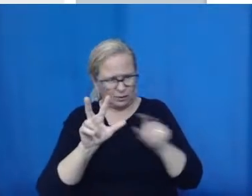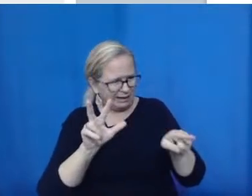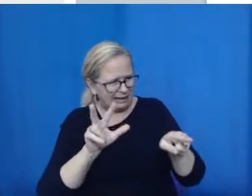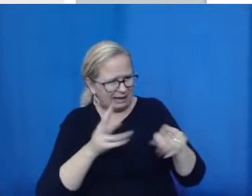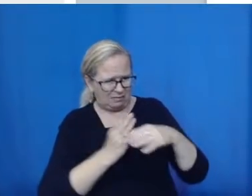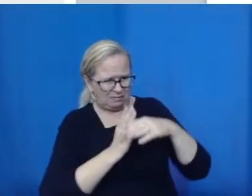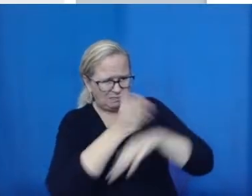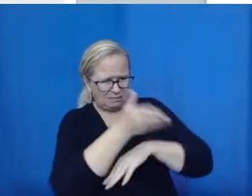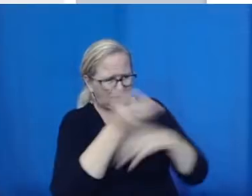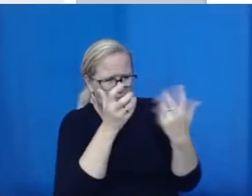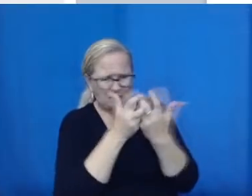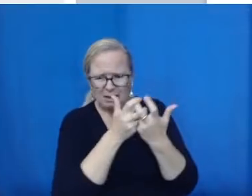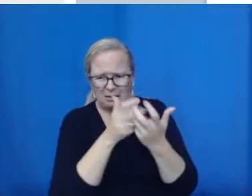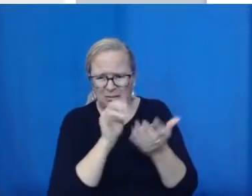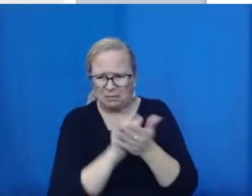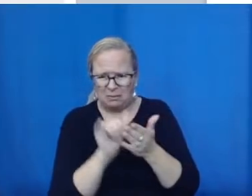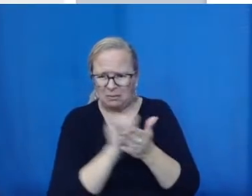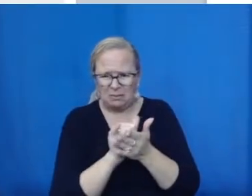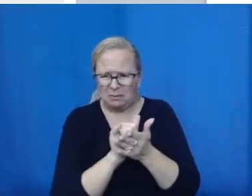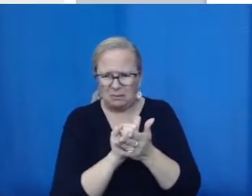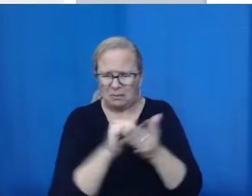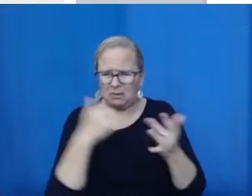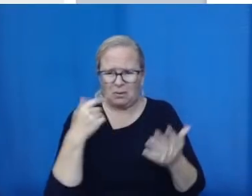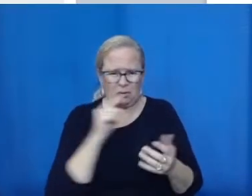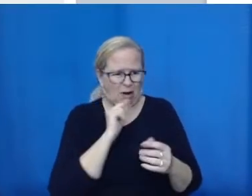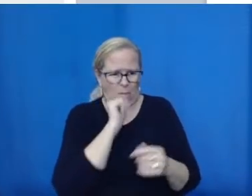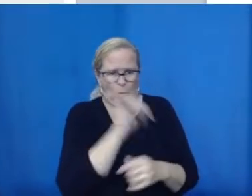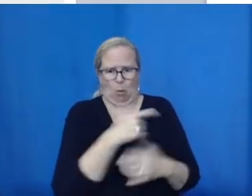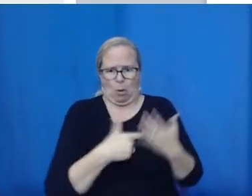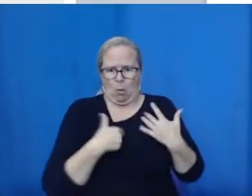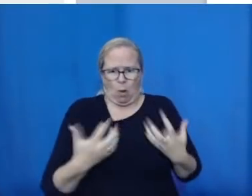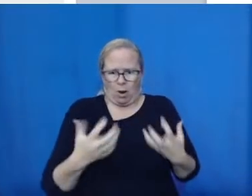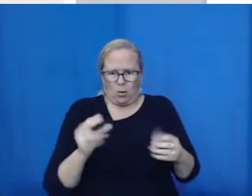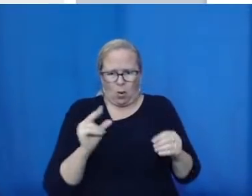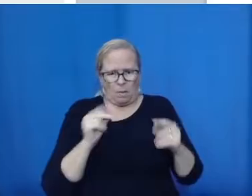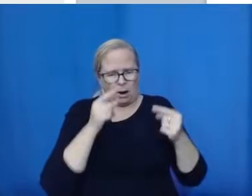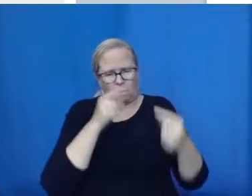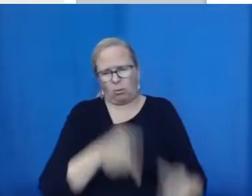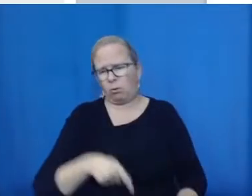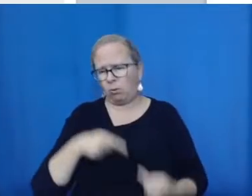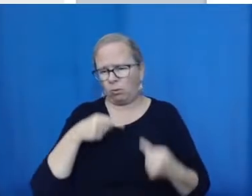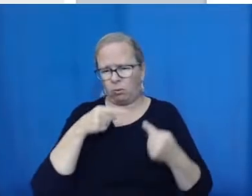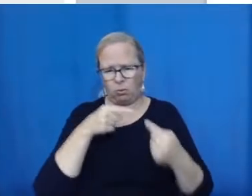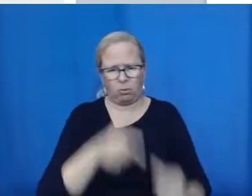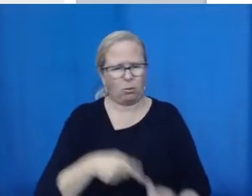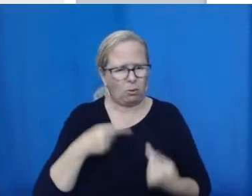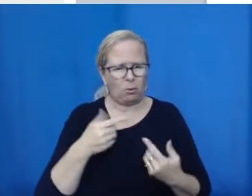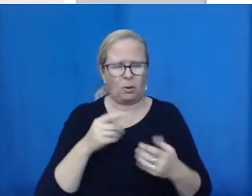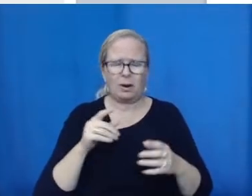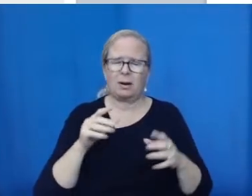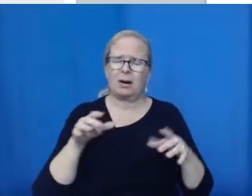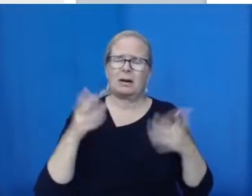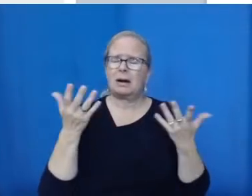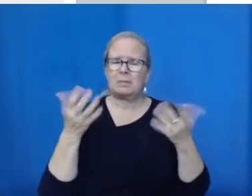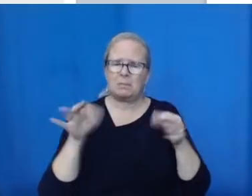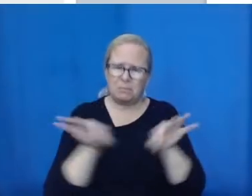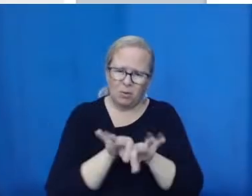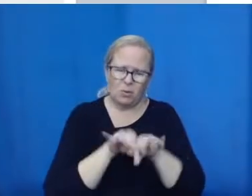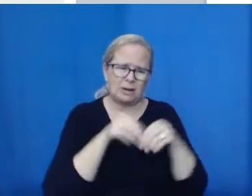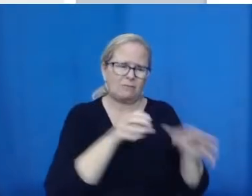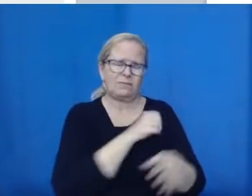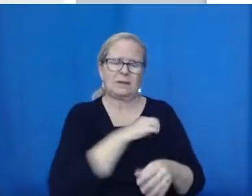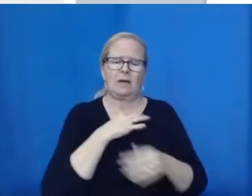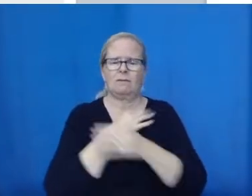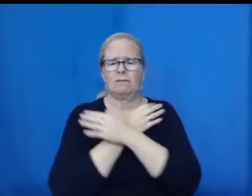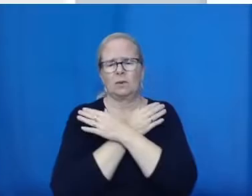rest that our workers need, emotional and physical rest. So what's been happening is since